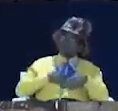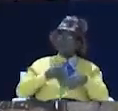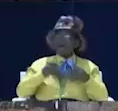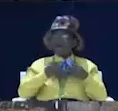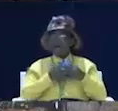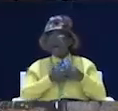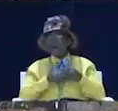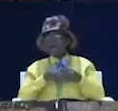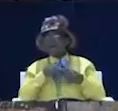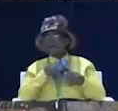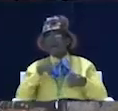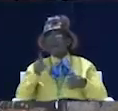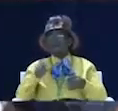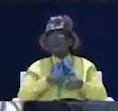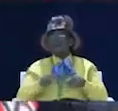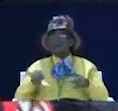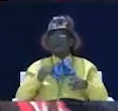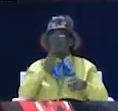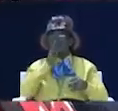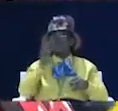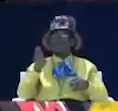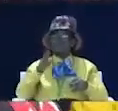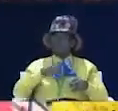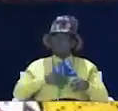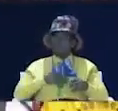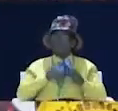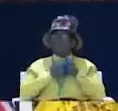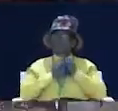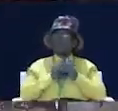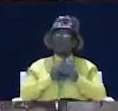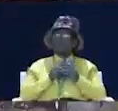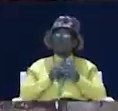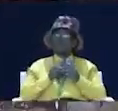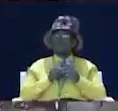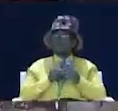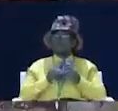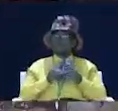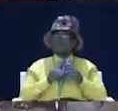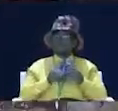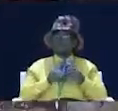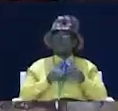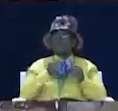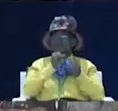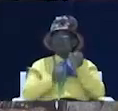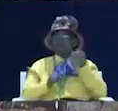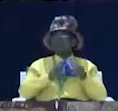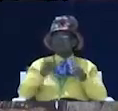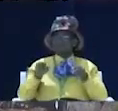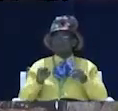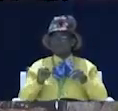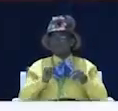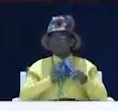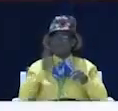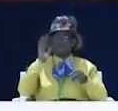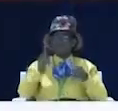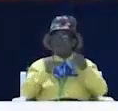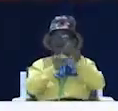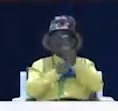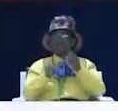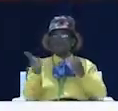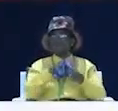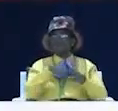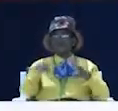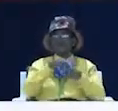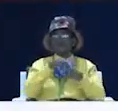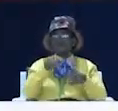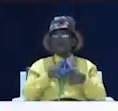don't behave, I will hand you over to the Alpha and the Omega. Tell the fellow